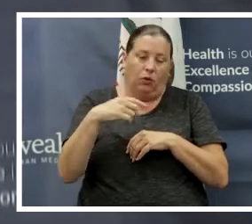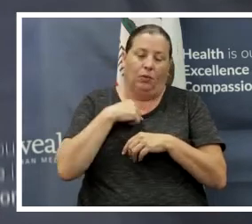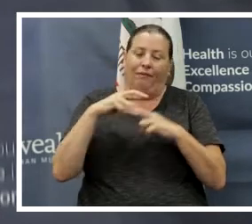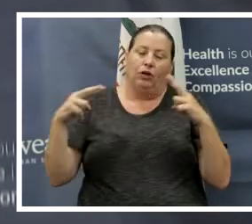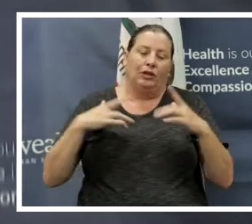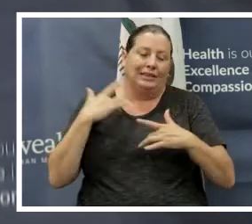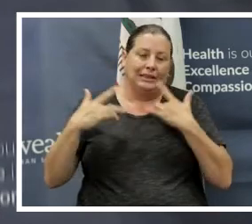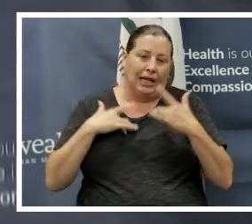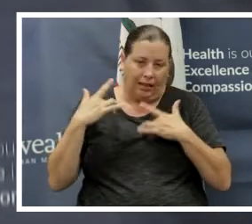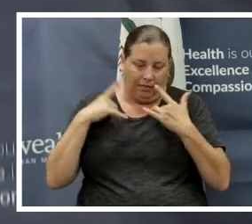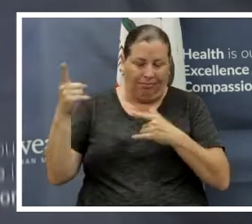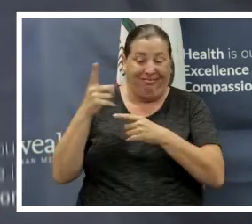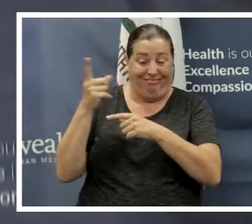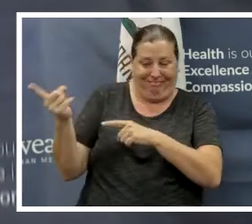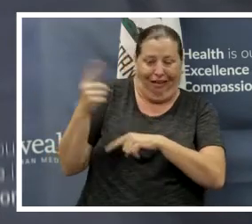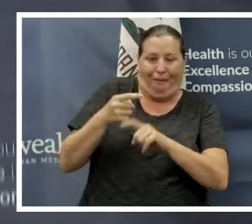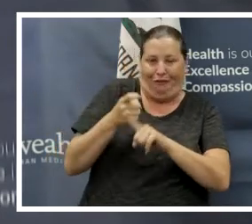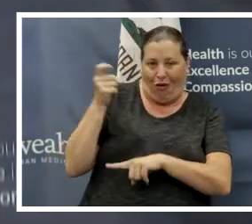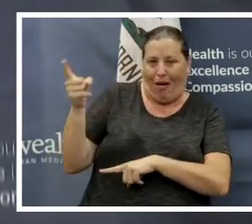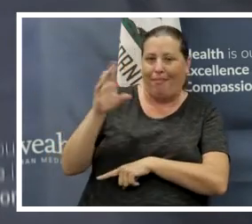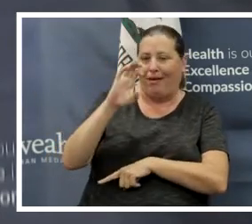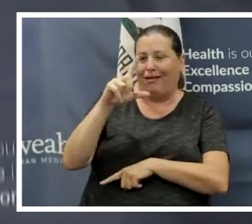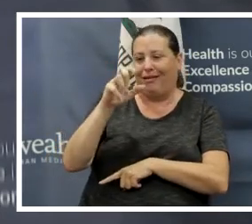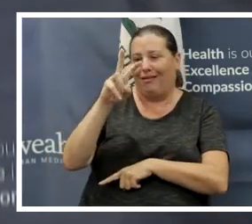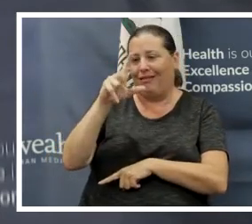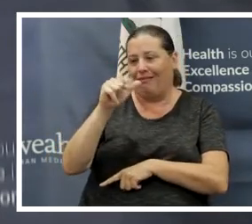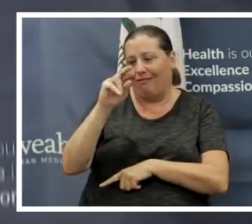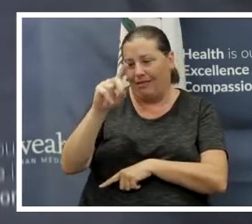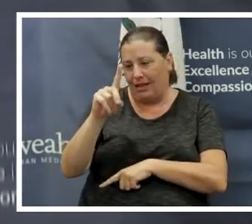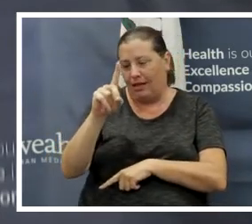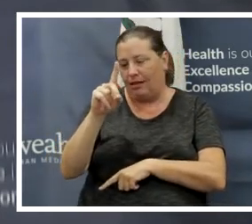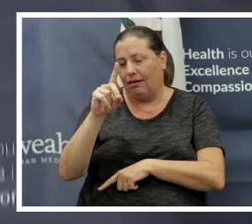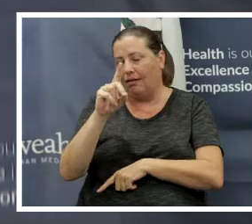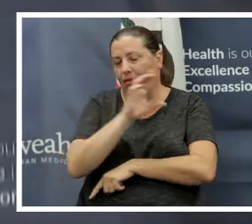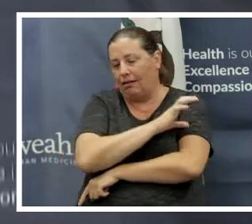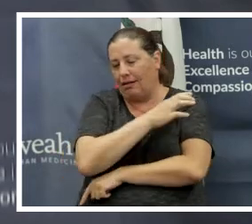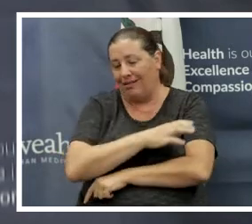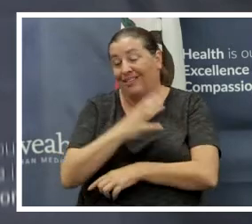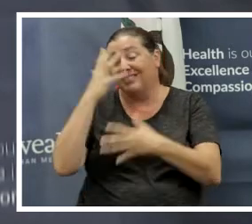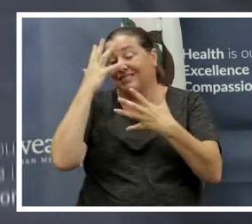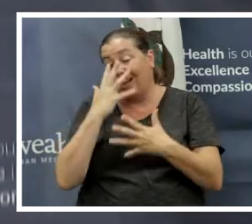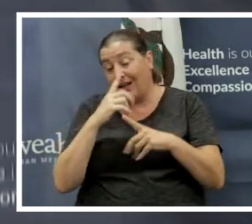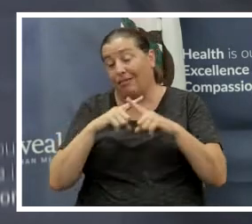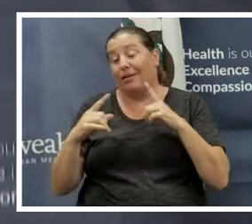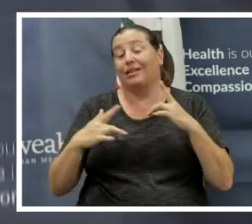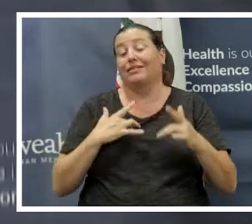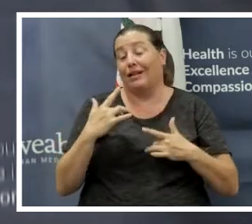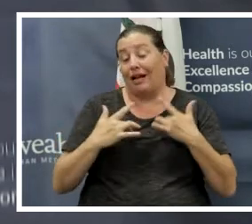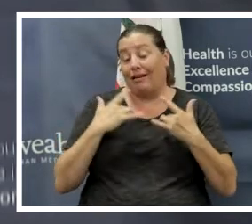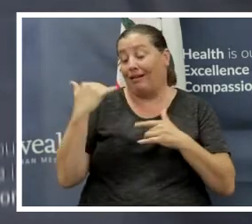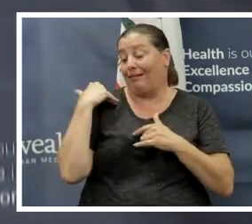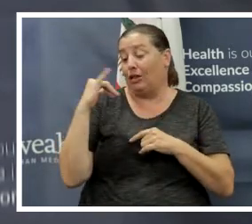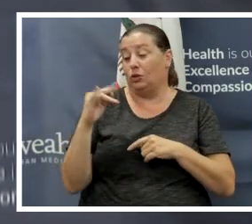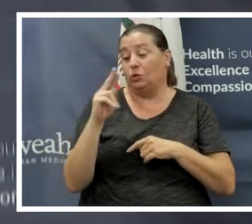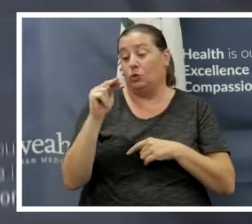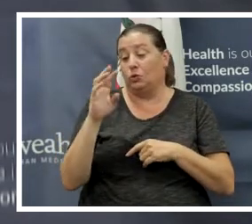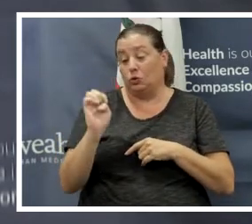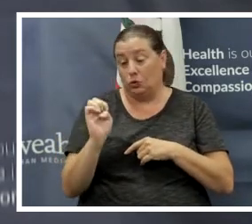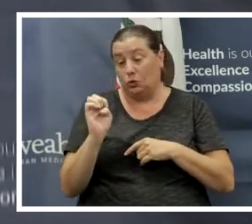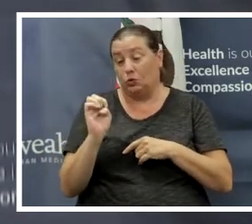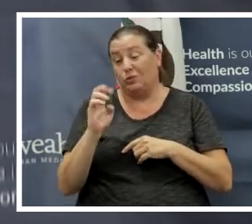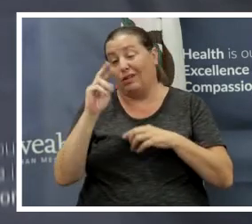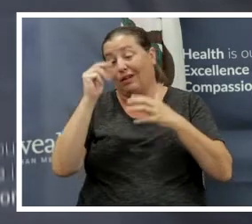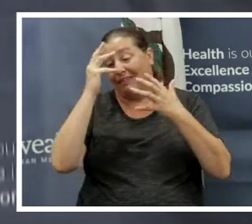came from the Cleveland Clinic. Again, sadly but excitedly, this last June we celebrated, unfortunately virtually and